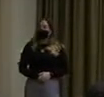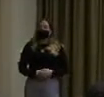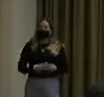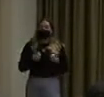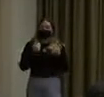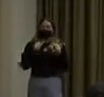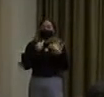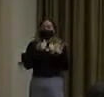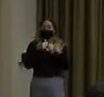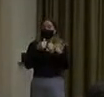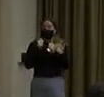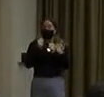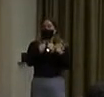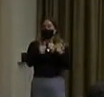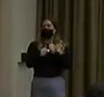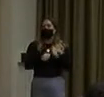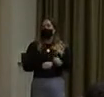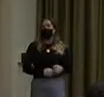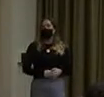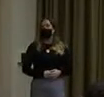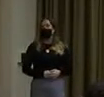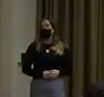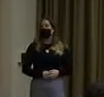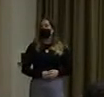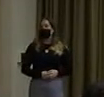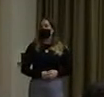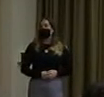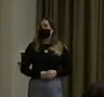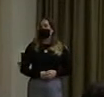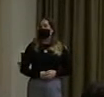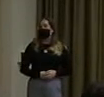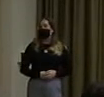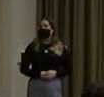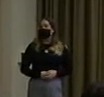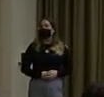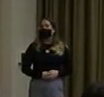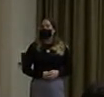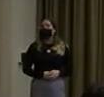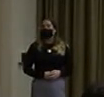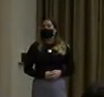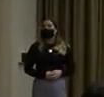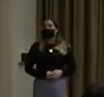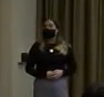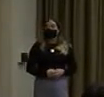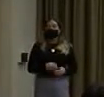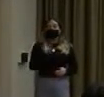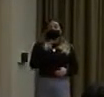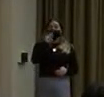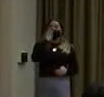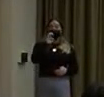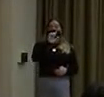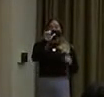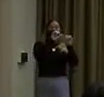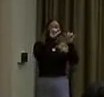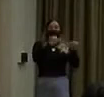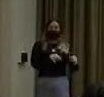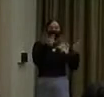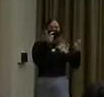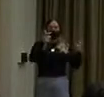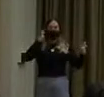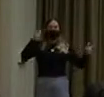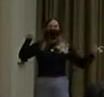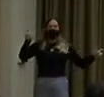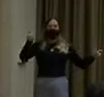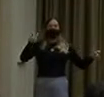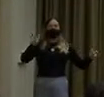past, and it's something that with a system as large as Northwell that they actually started to